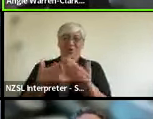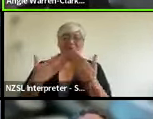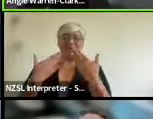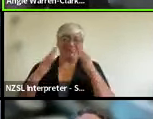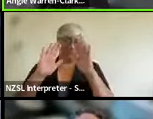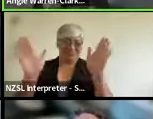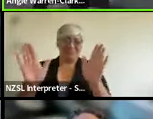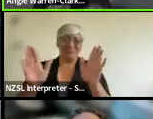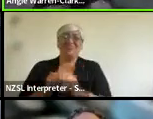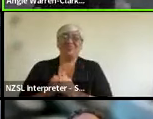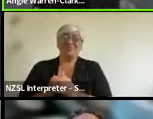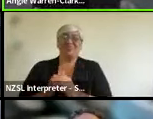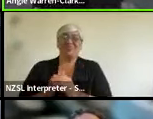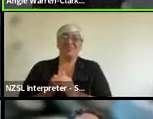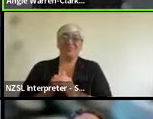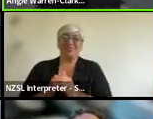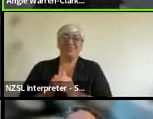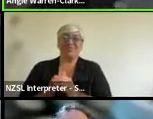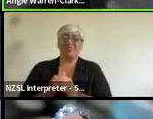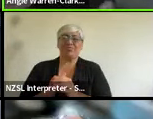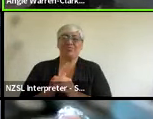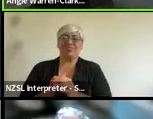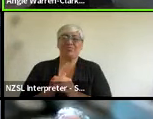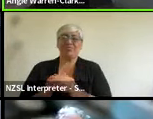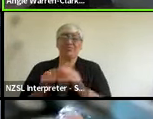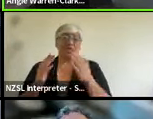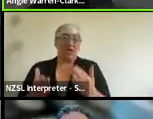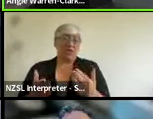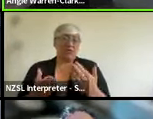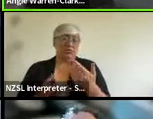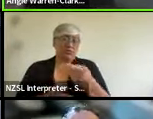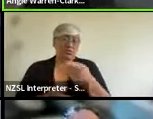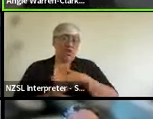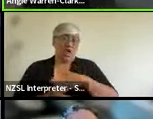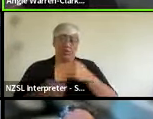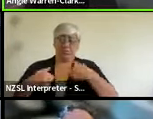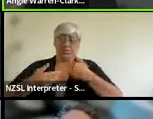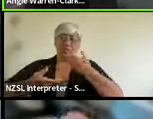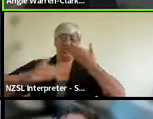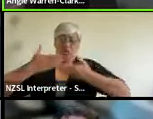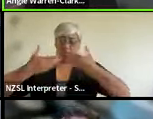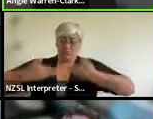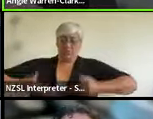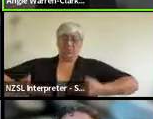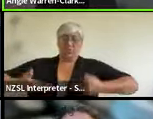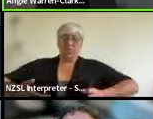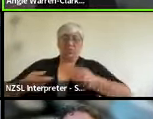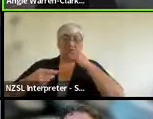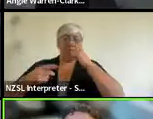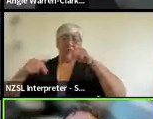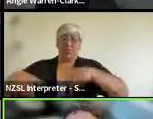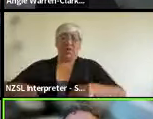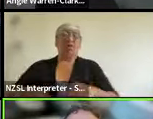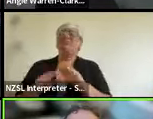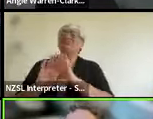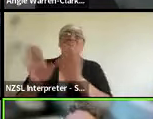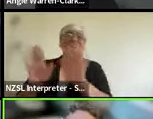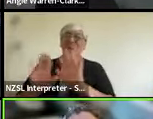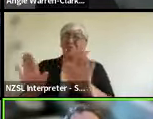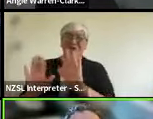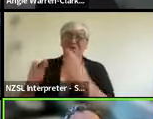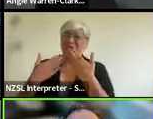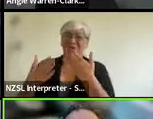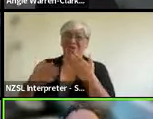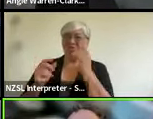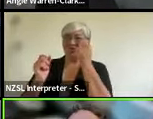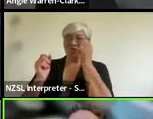you're in the room. Now, David, would you like a descriptor of those of us here? No, thanks. That's fine. I'm